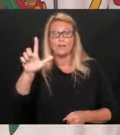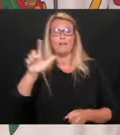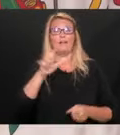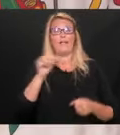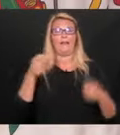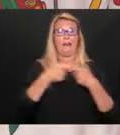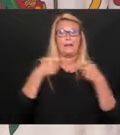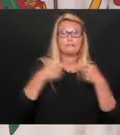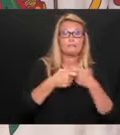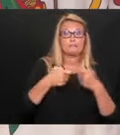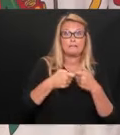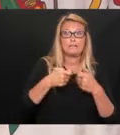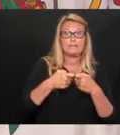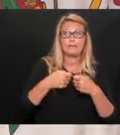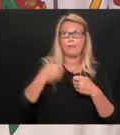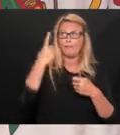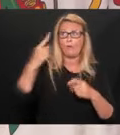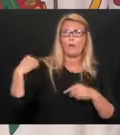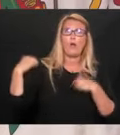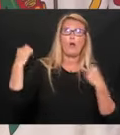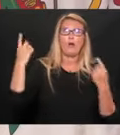done so forever.